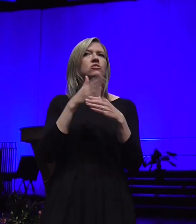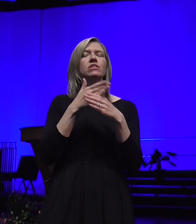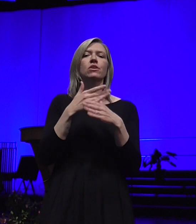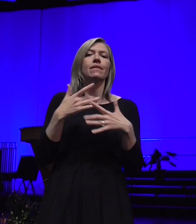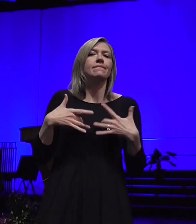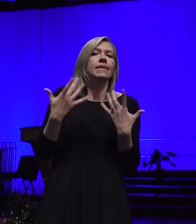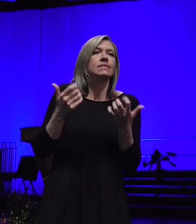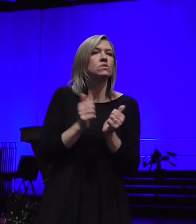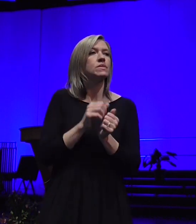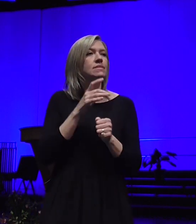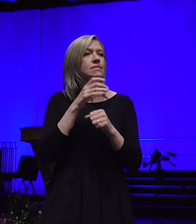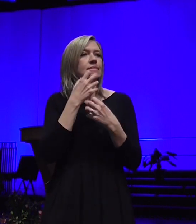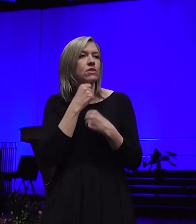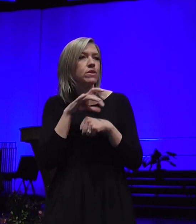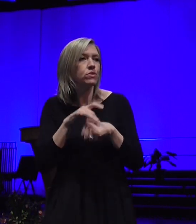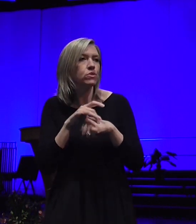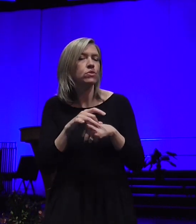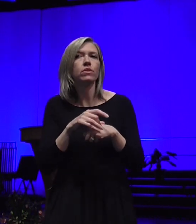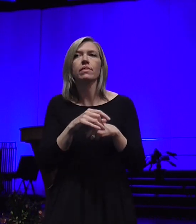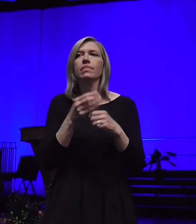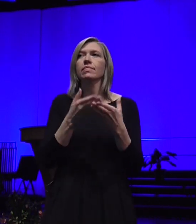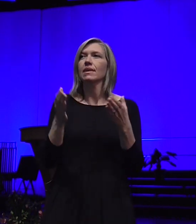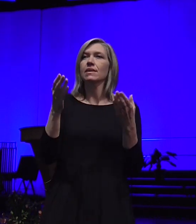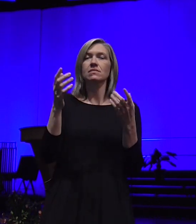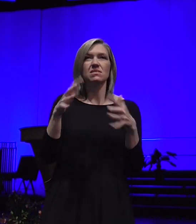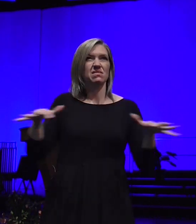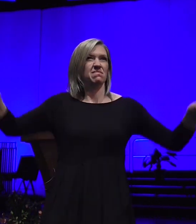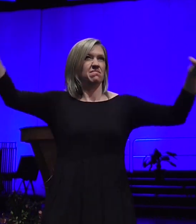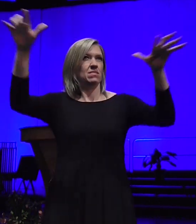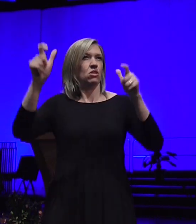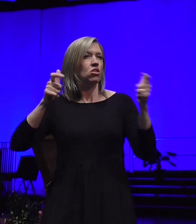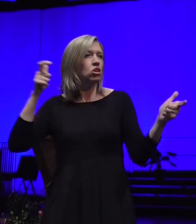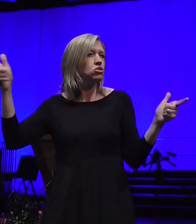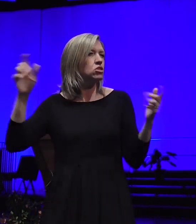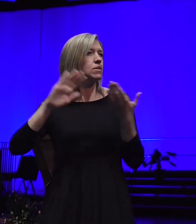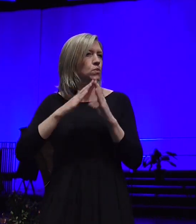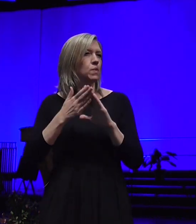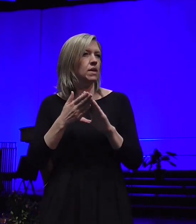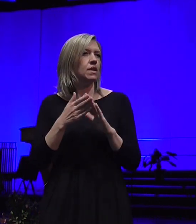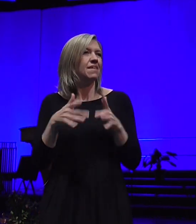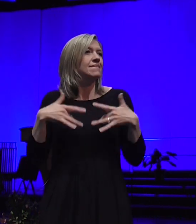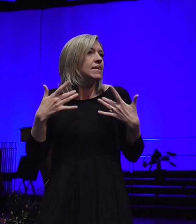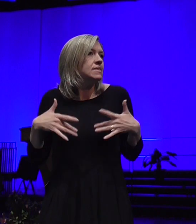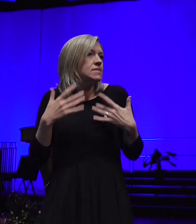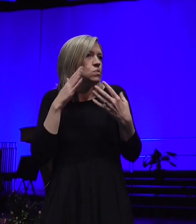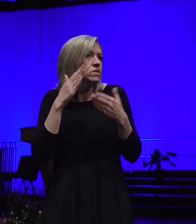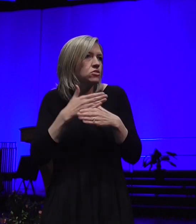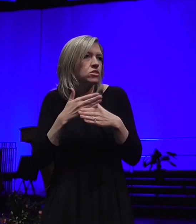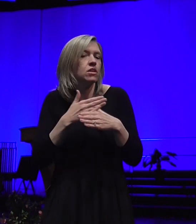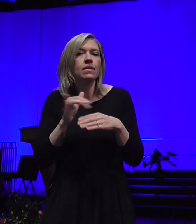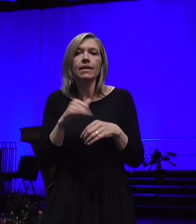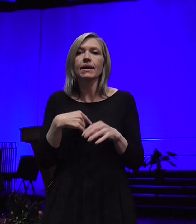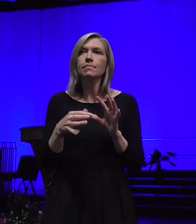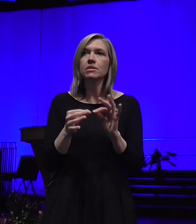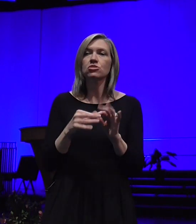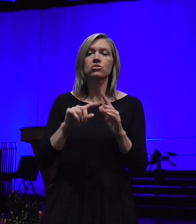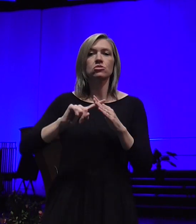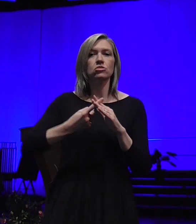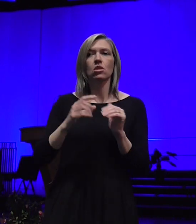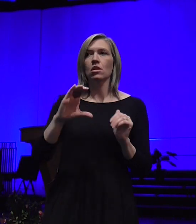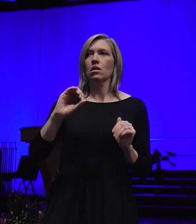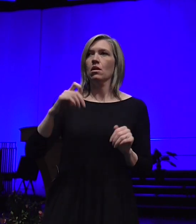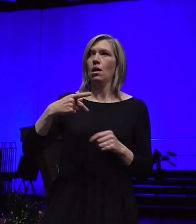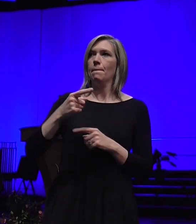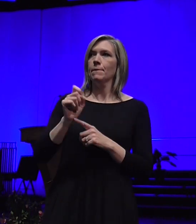coming up, things that are happening in the community and in the larger community. Like I said, we started composting. We're going to be